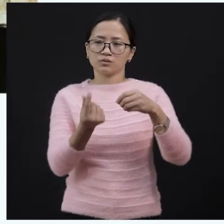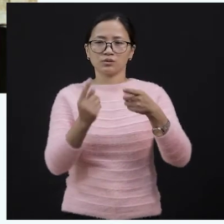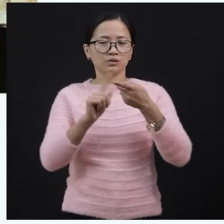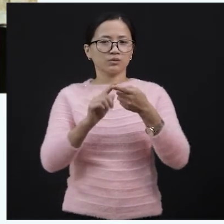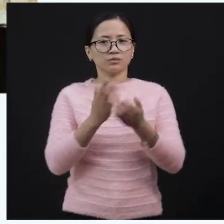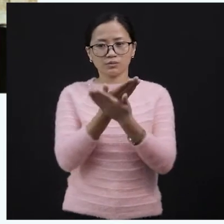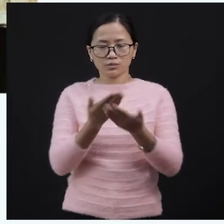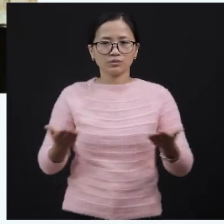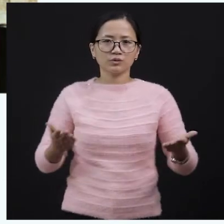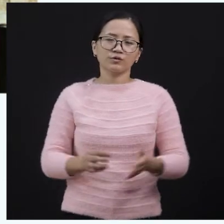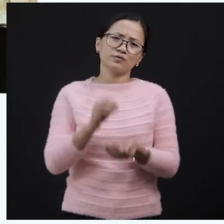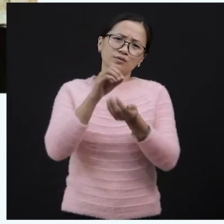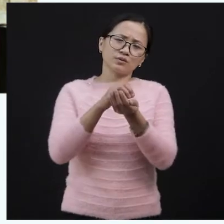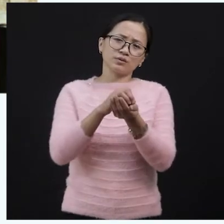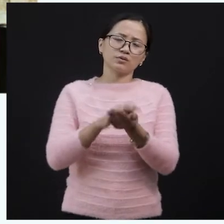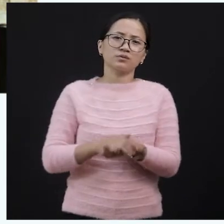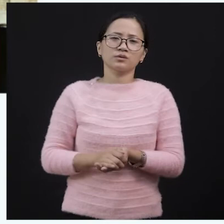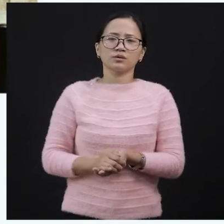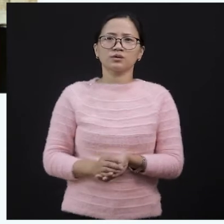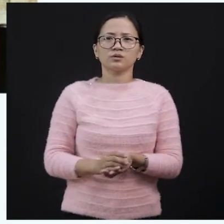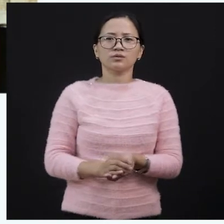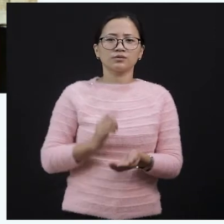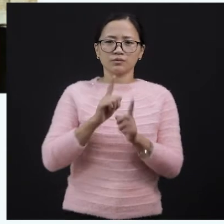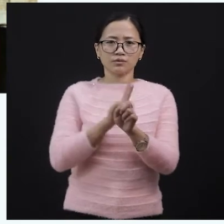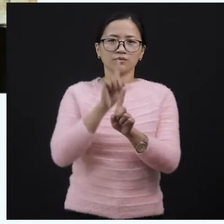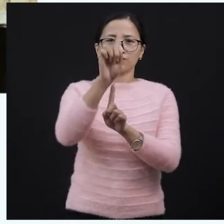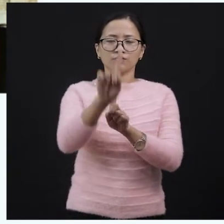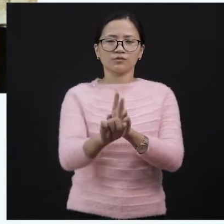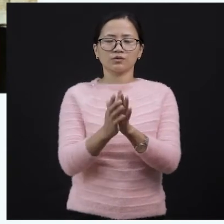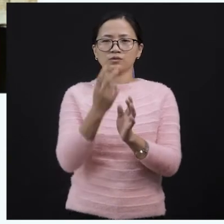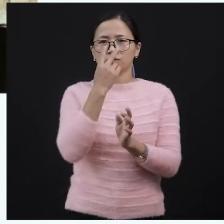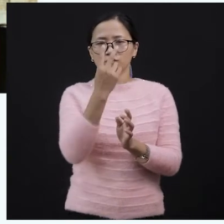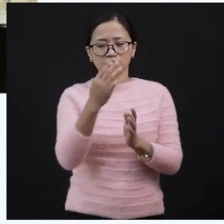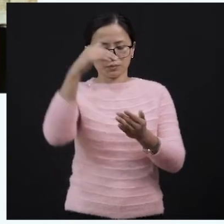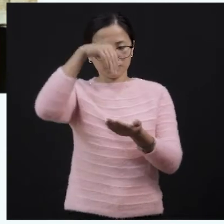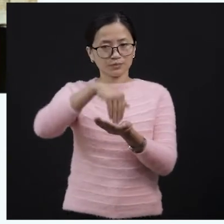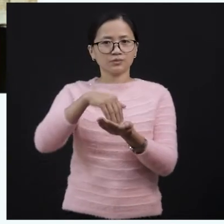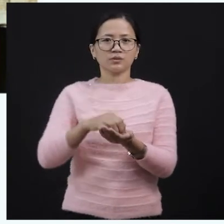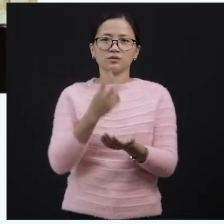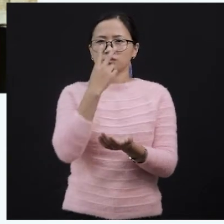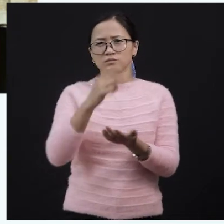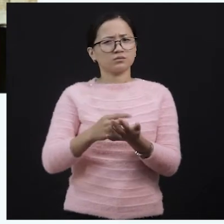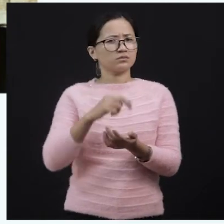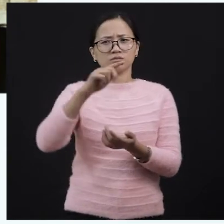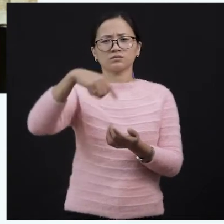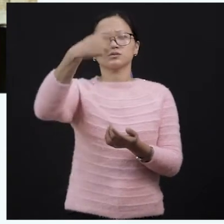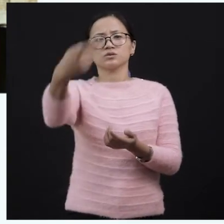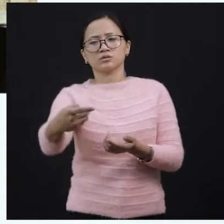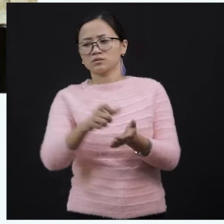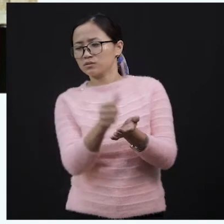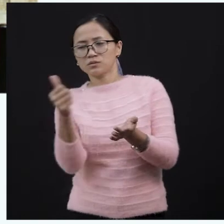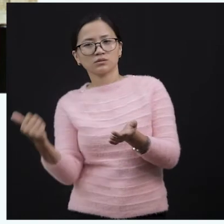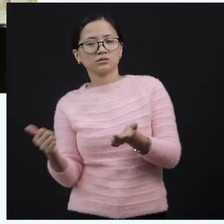Because if I placed football in front of me, I will not be able to see on the other side, right? Because light